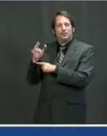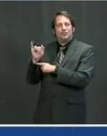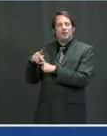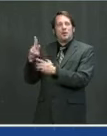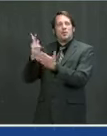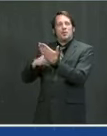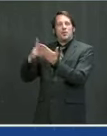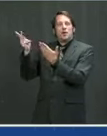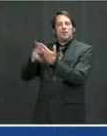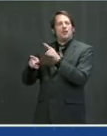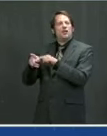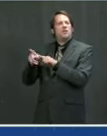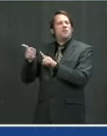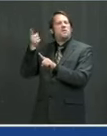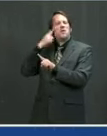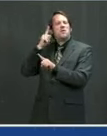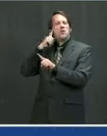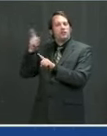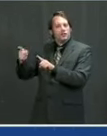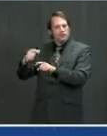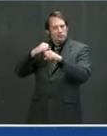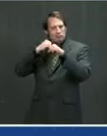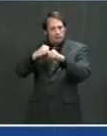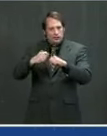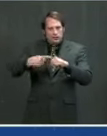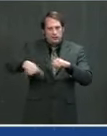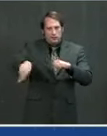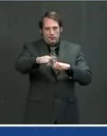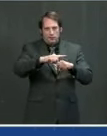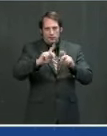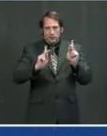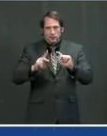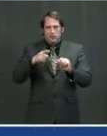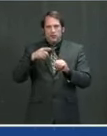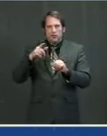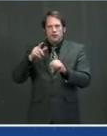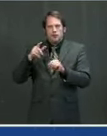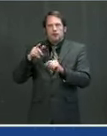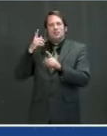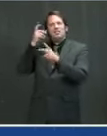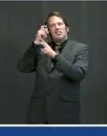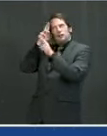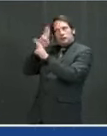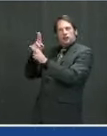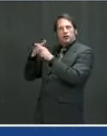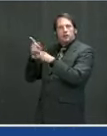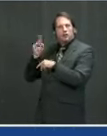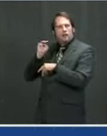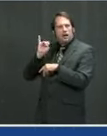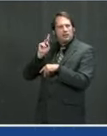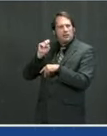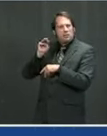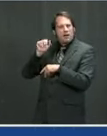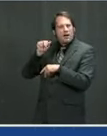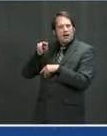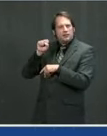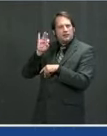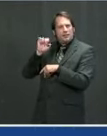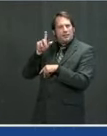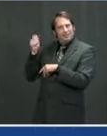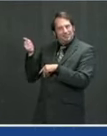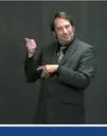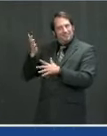Mike Mansfield, who was a beloved ambassador to Japan, became ambassador, he was a mentor of mine when I came to the Senate